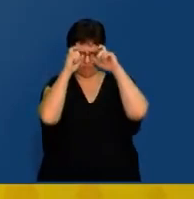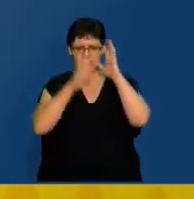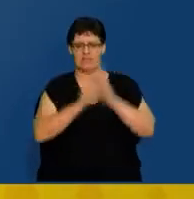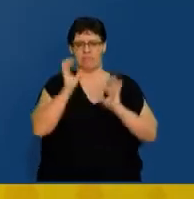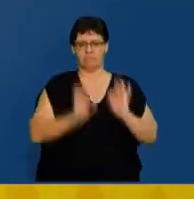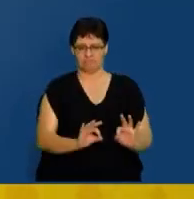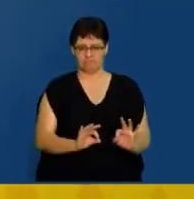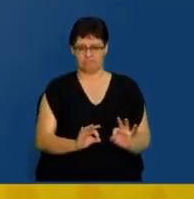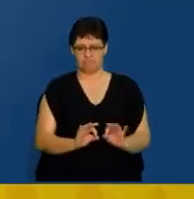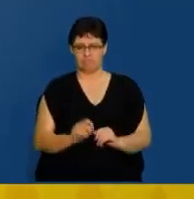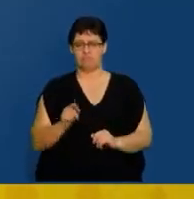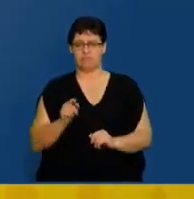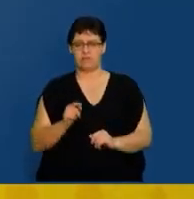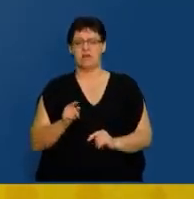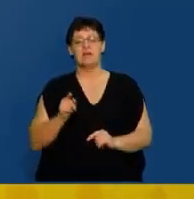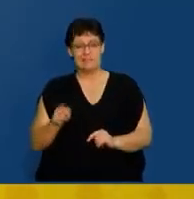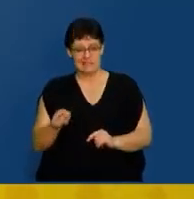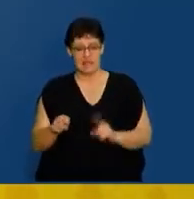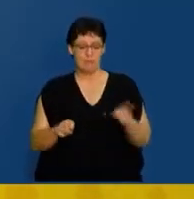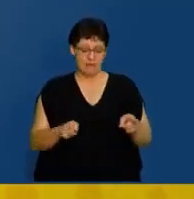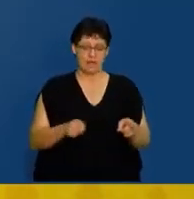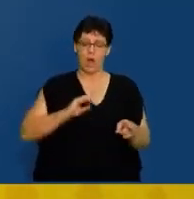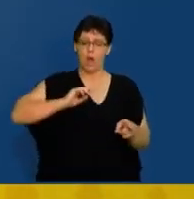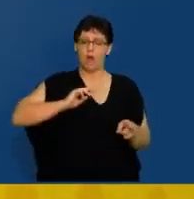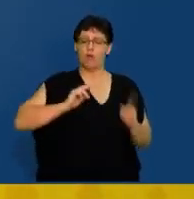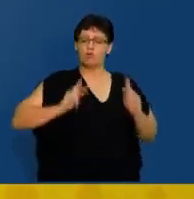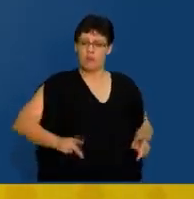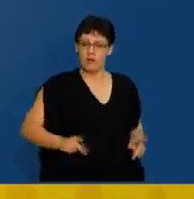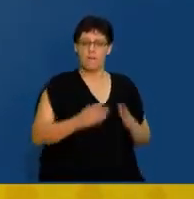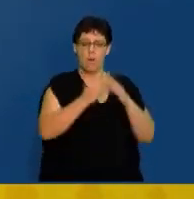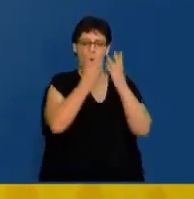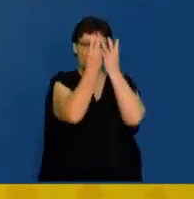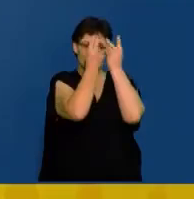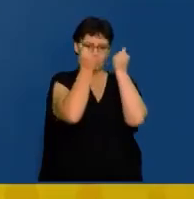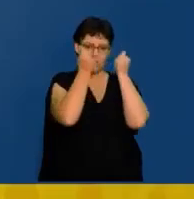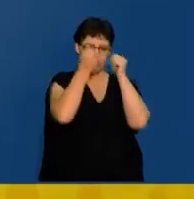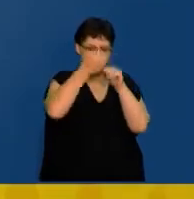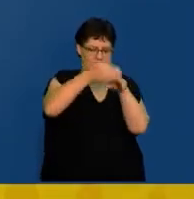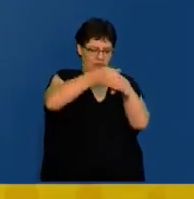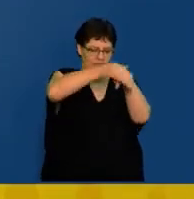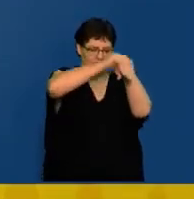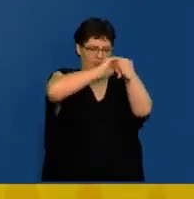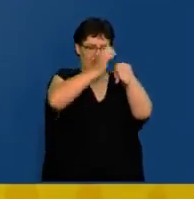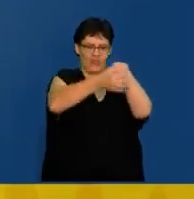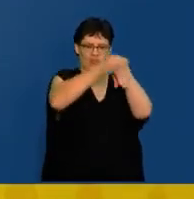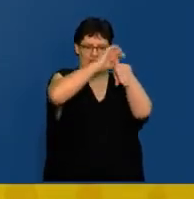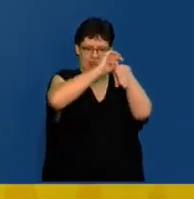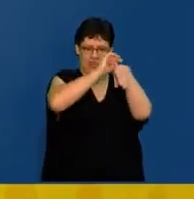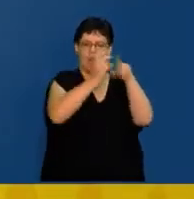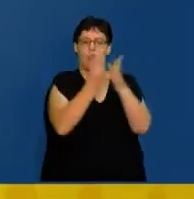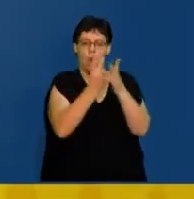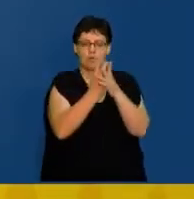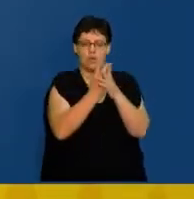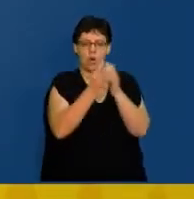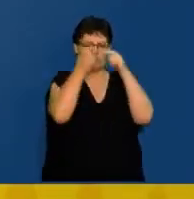see that significantly reduced to having a smoother cranium and even the absence of